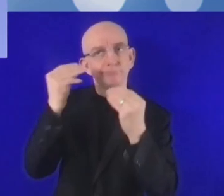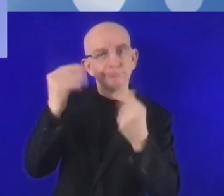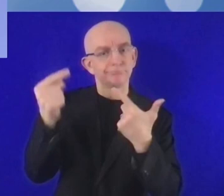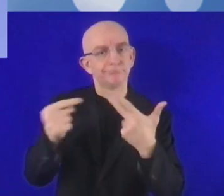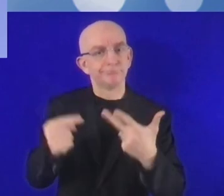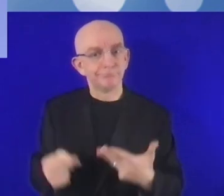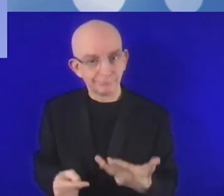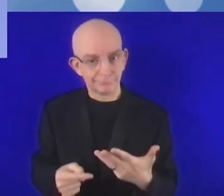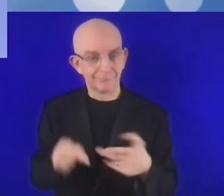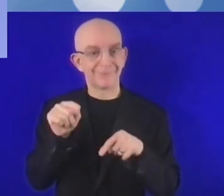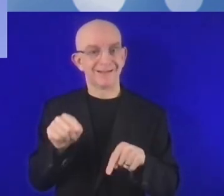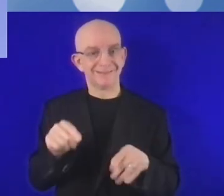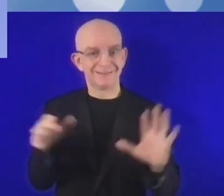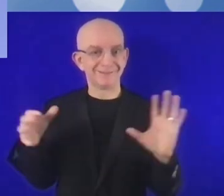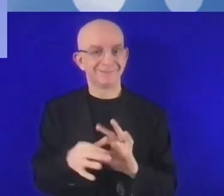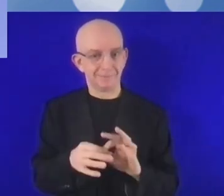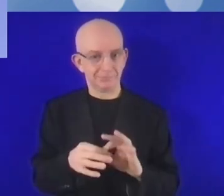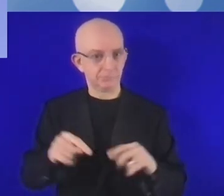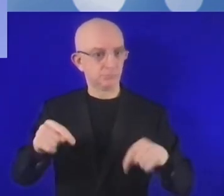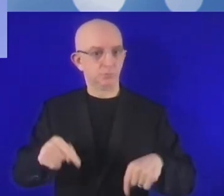math, and make STEAM out of it.